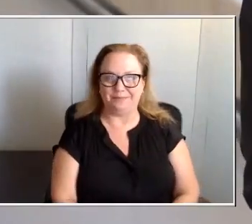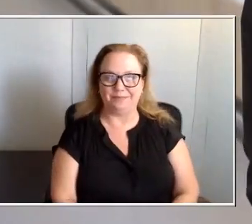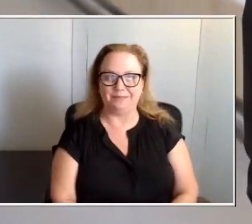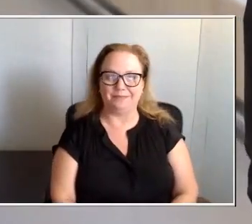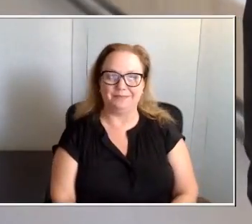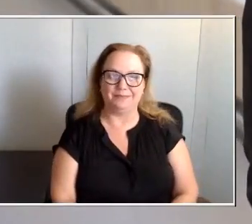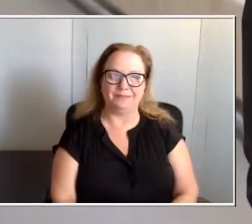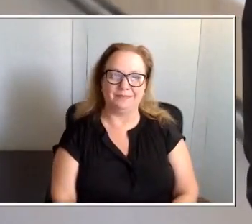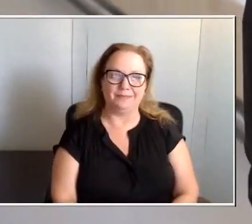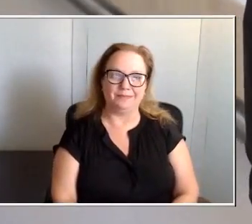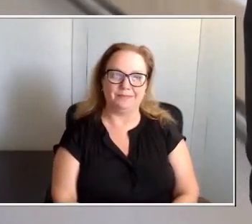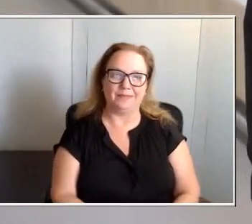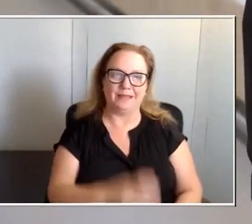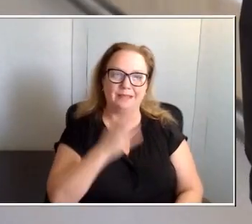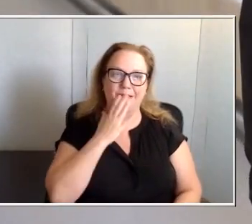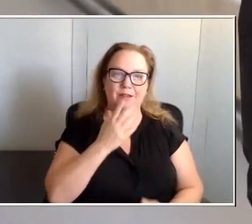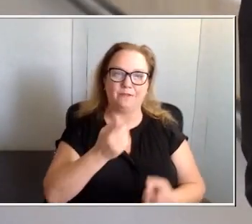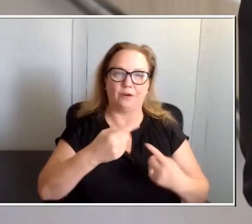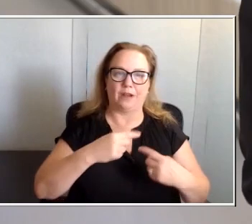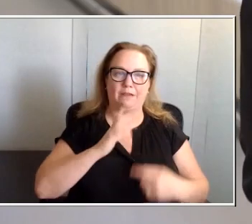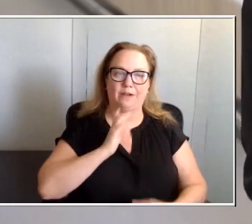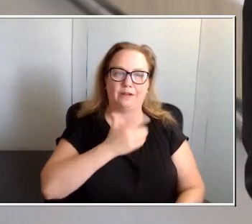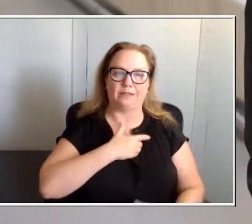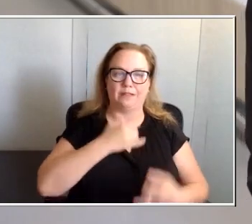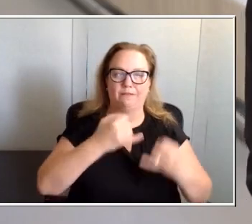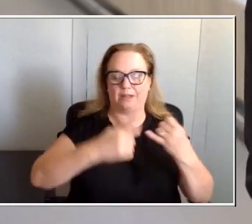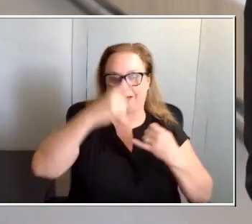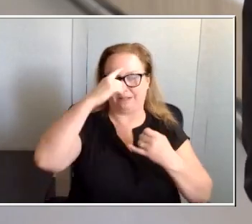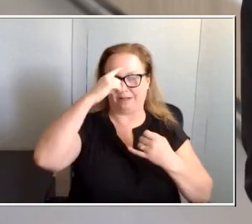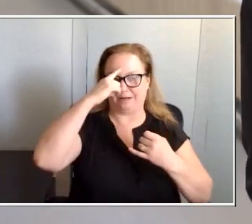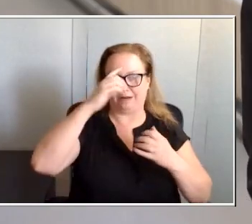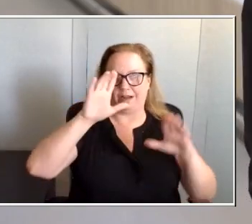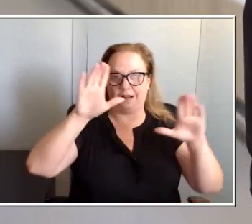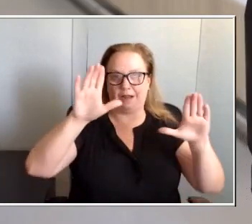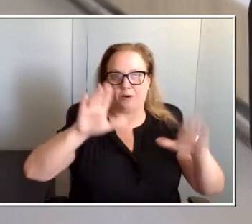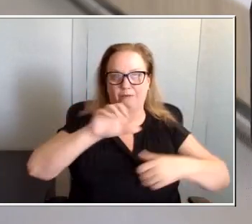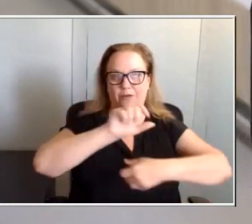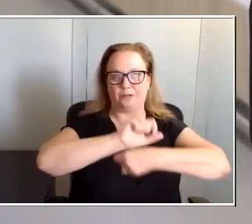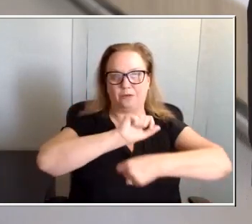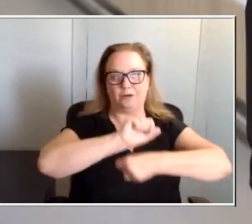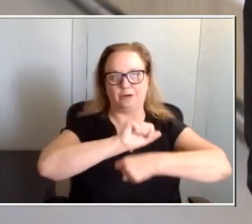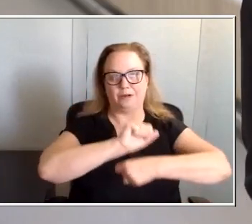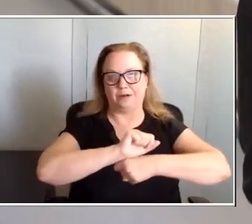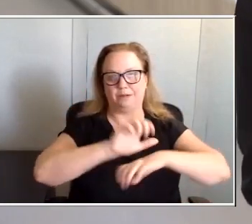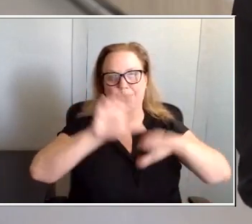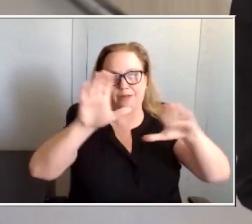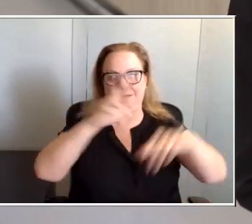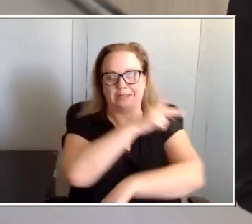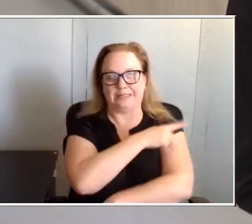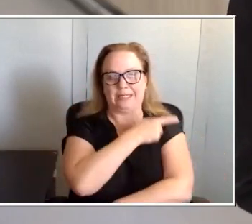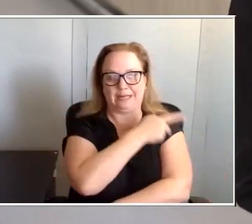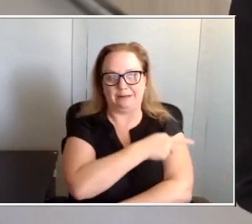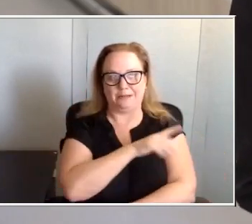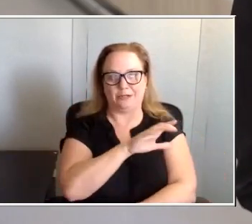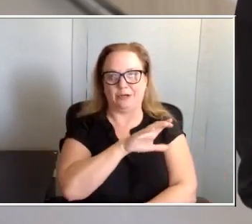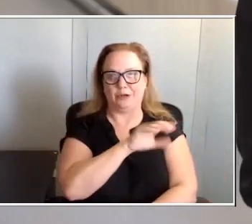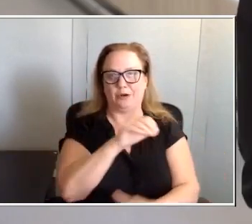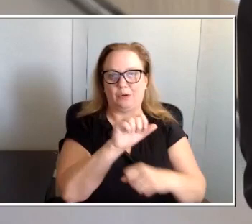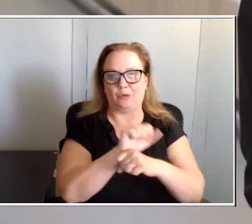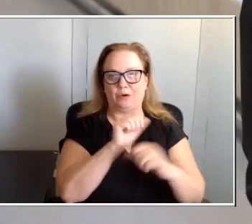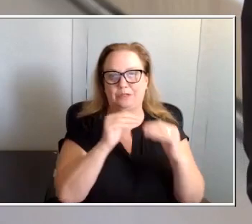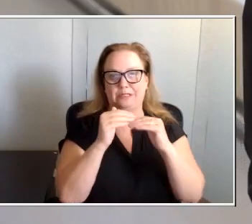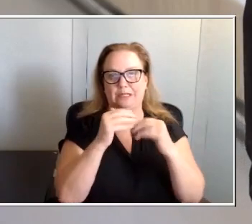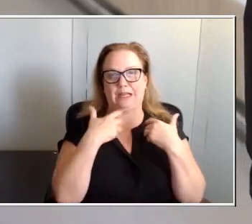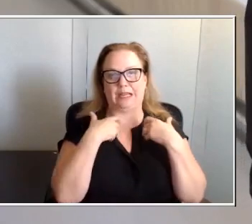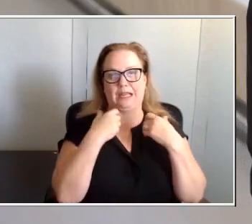Yeah, thank you for having us. Final thought is I'm just grateful to work with amazing patients, coworkers, and a health system that continues